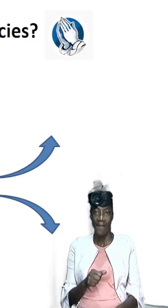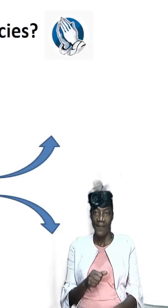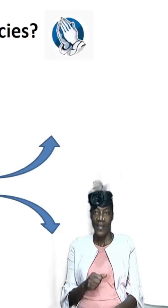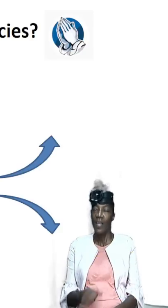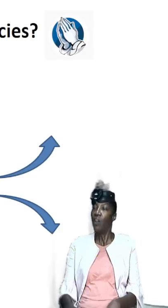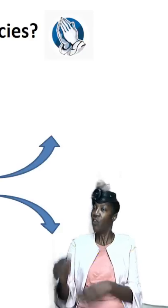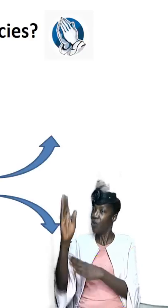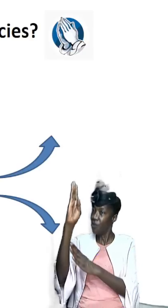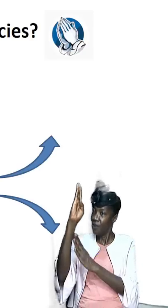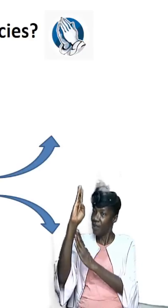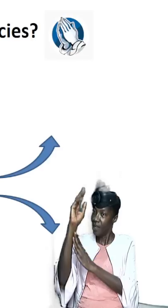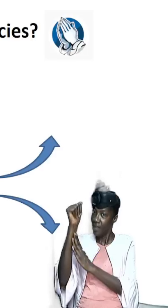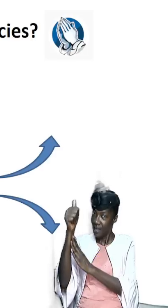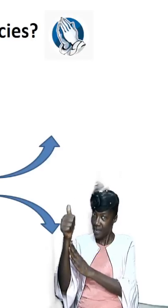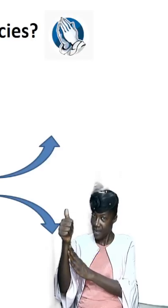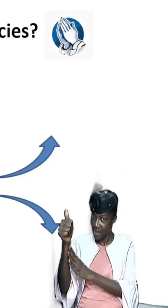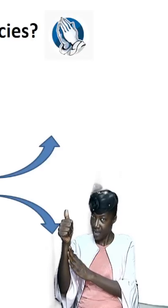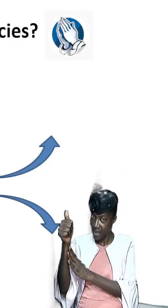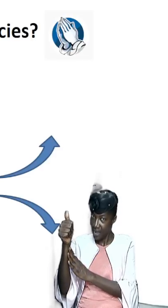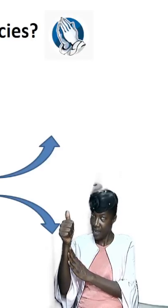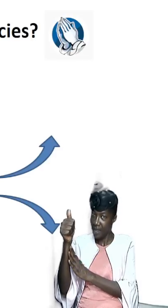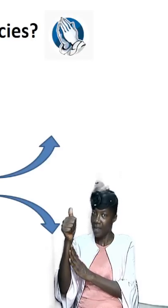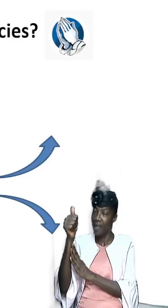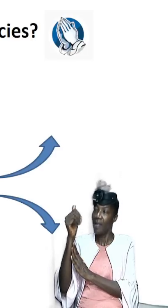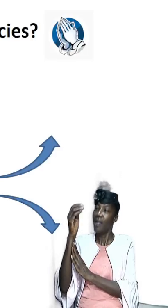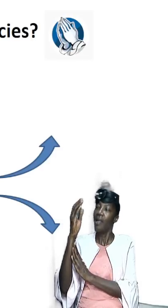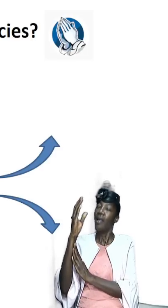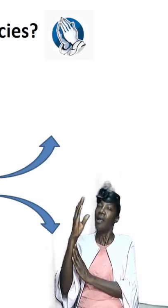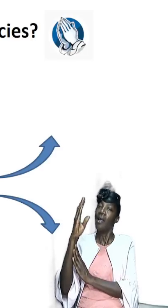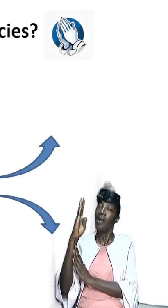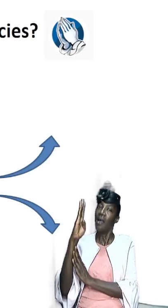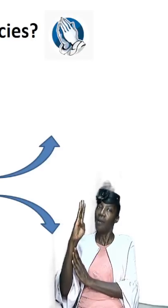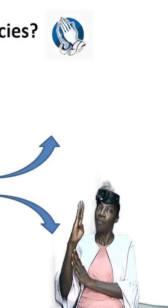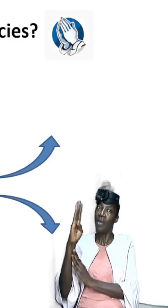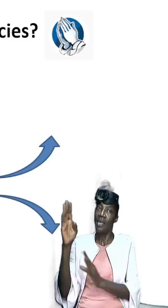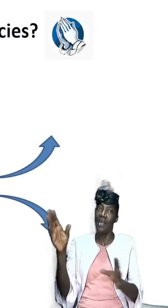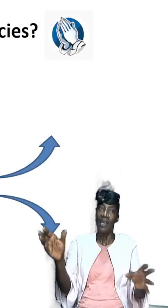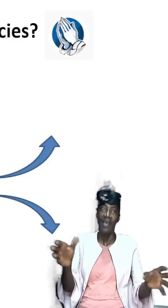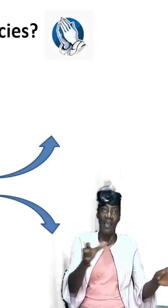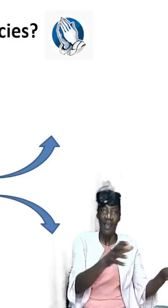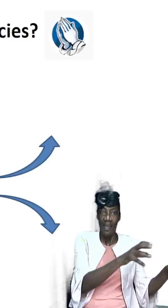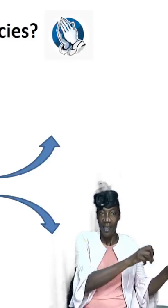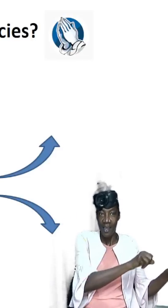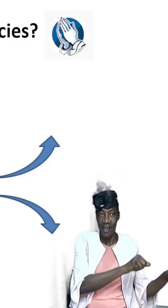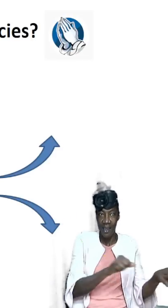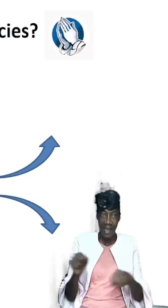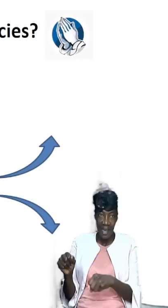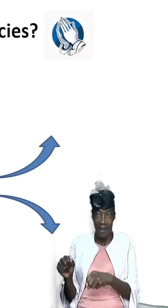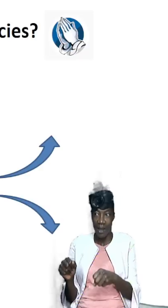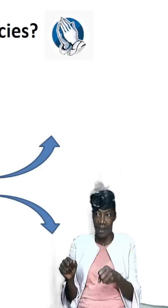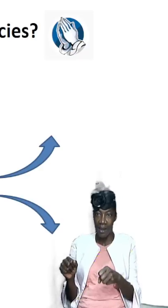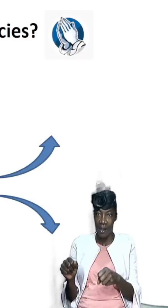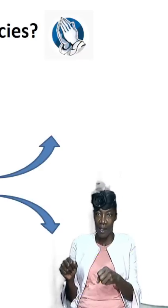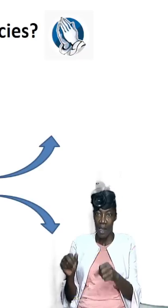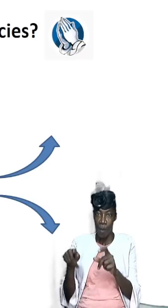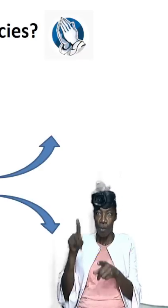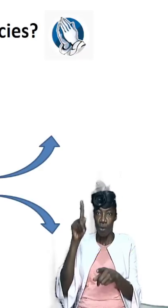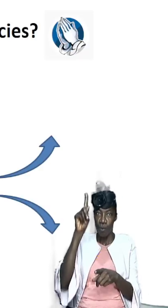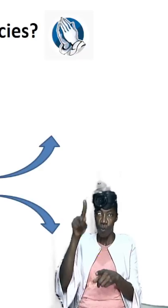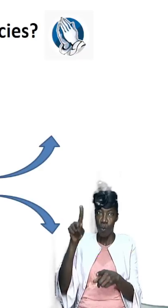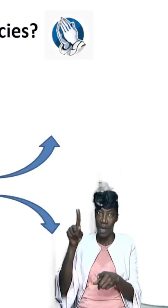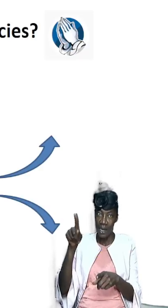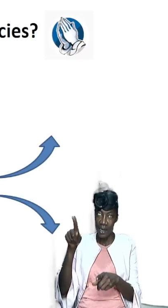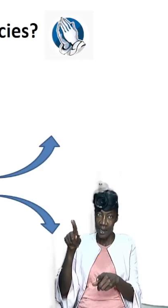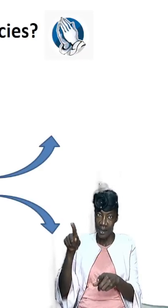capital A, capital B. So if you now take that and put them into one corner and they start to